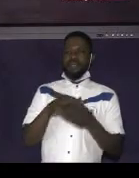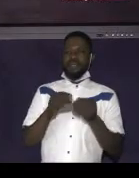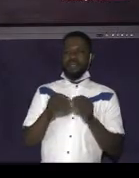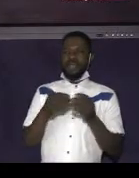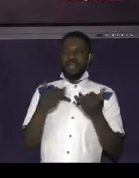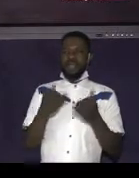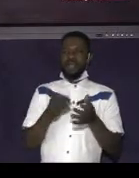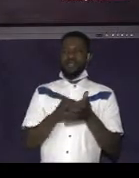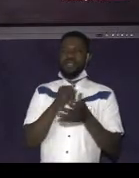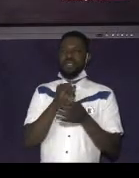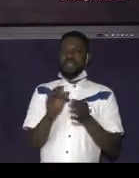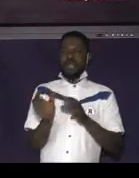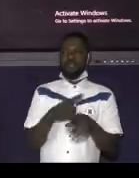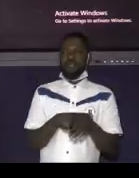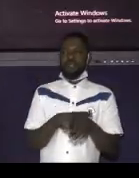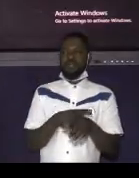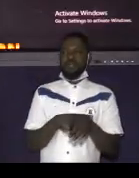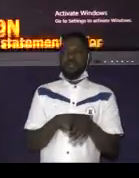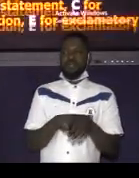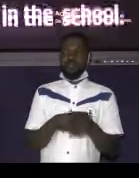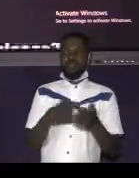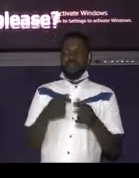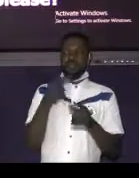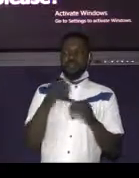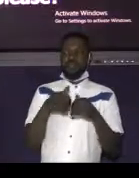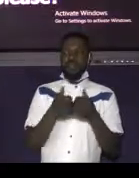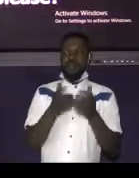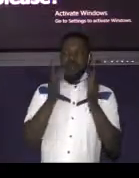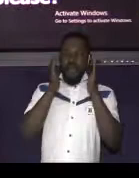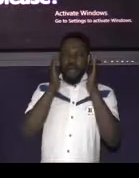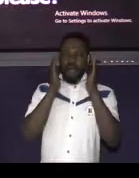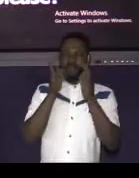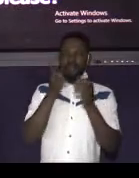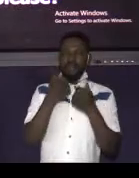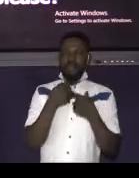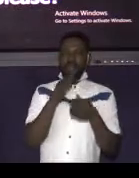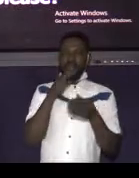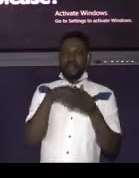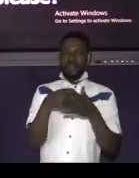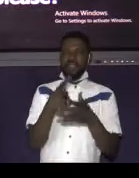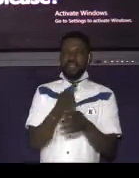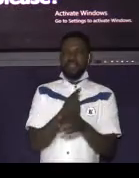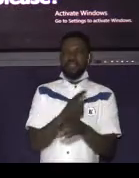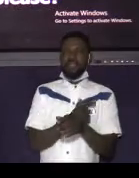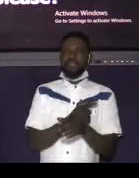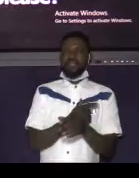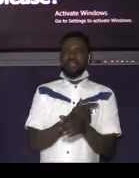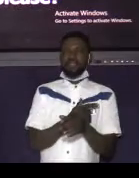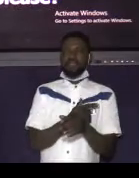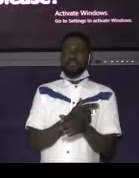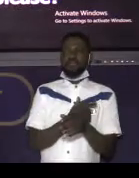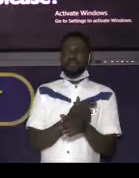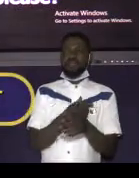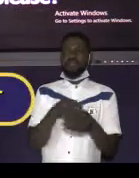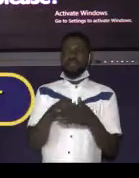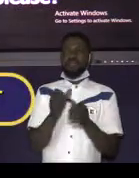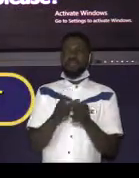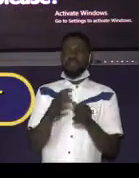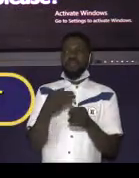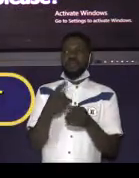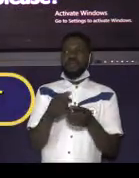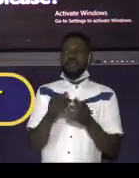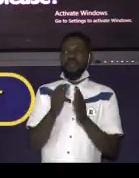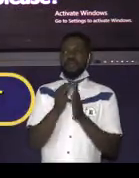Now it's activity time. Let's see how attentive you have been in the course of this lesson. In each